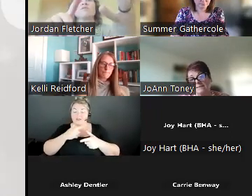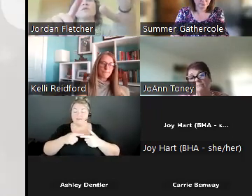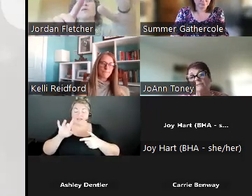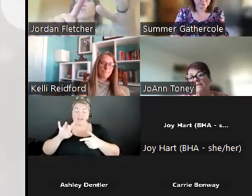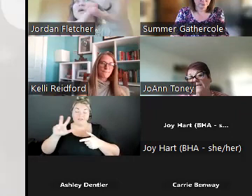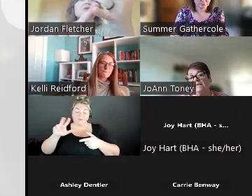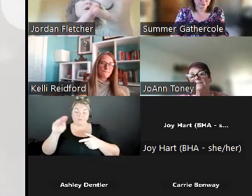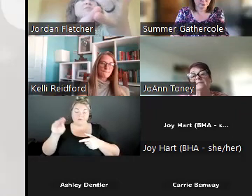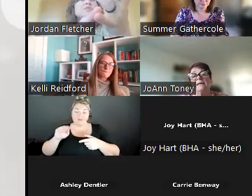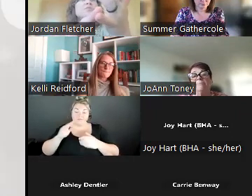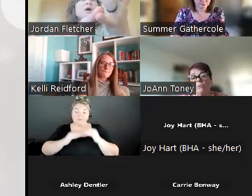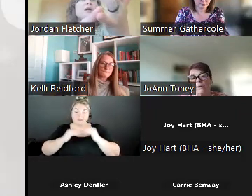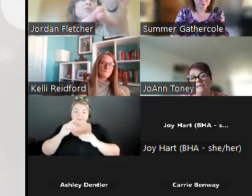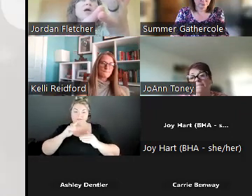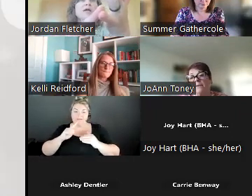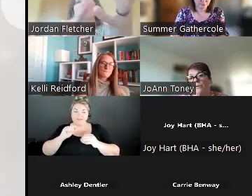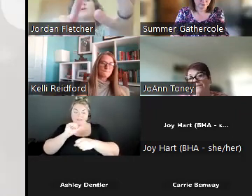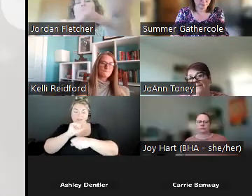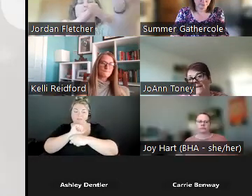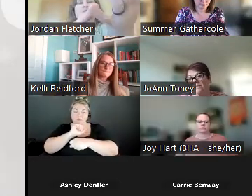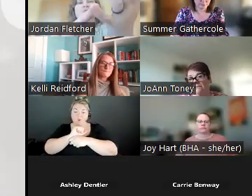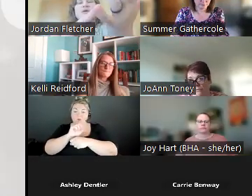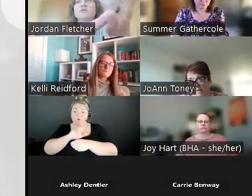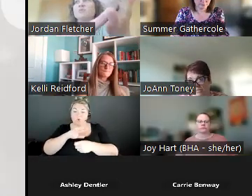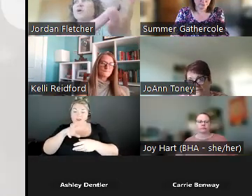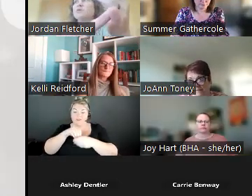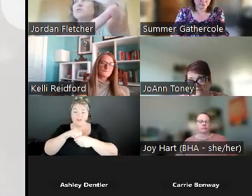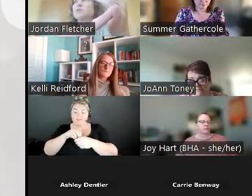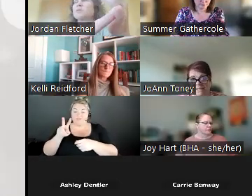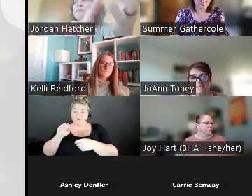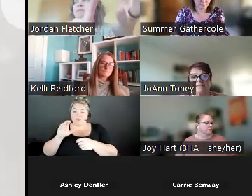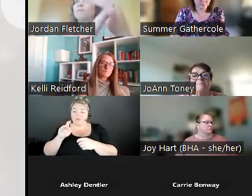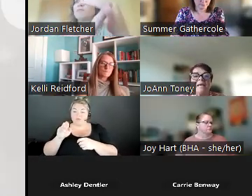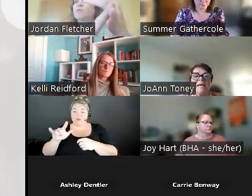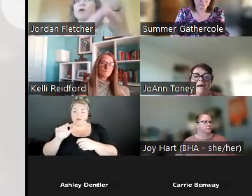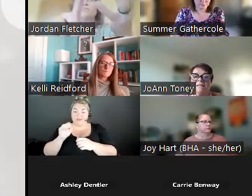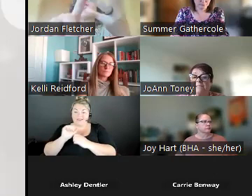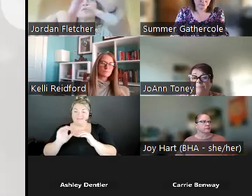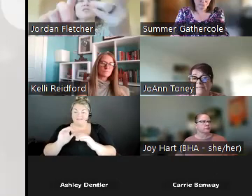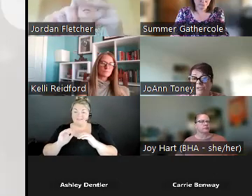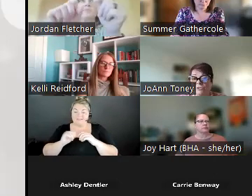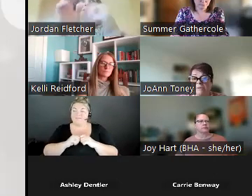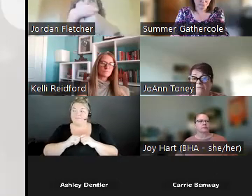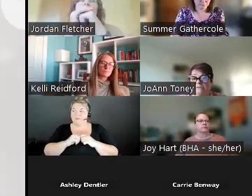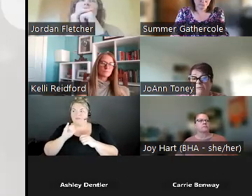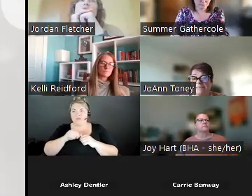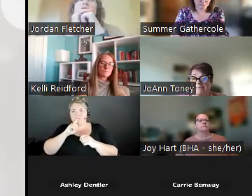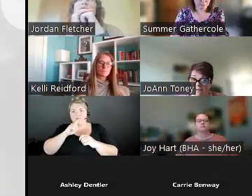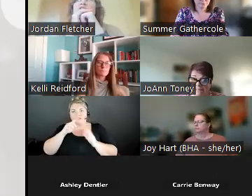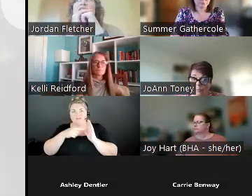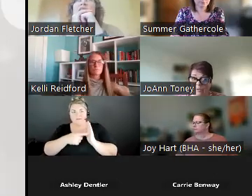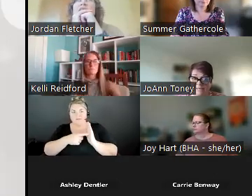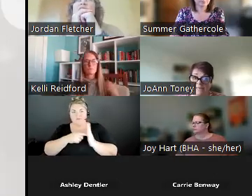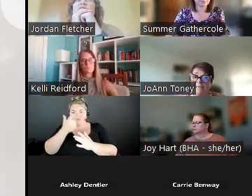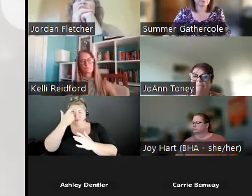83% of this building is employed or engaged in vocational activities. It speaks to trauma-informed